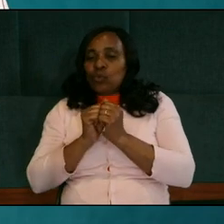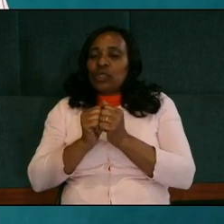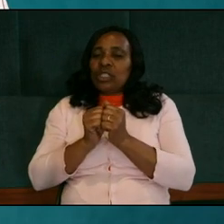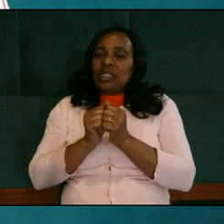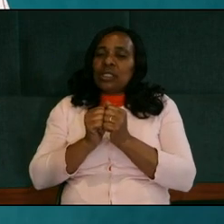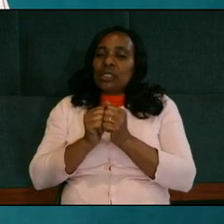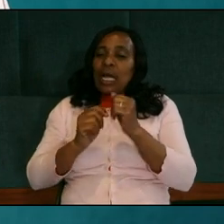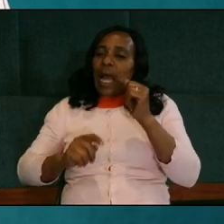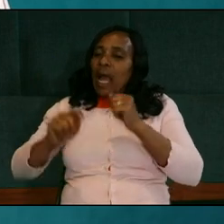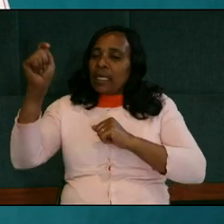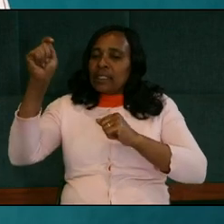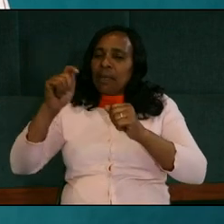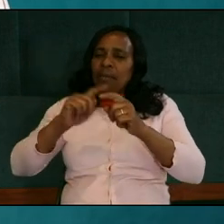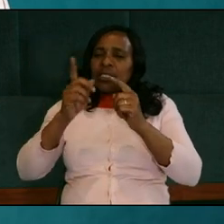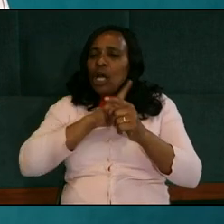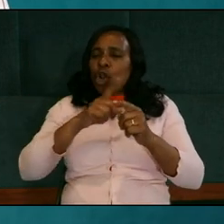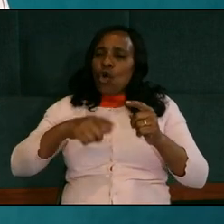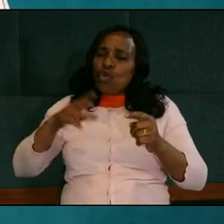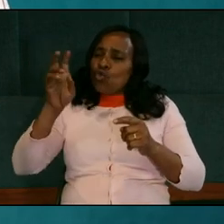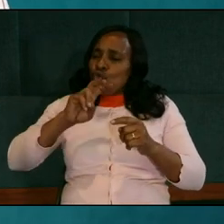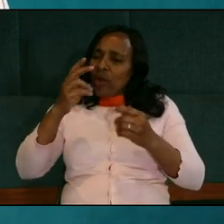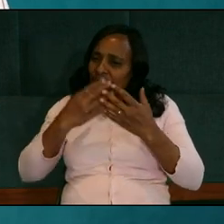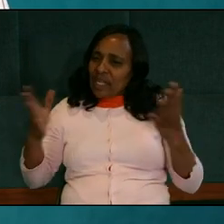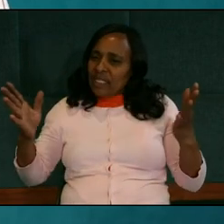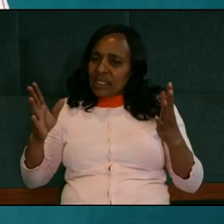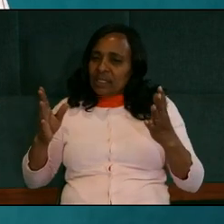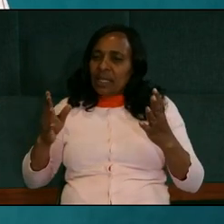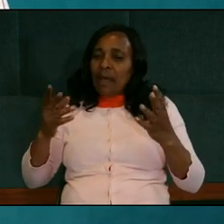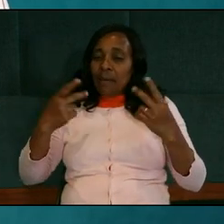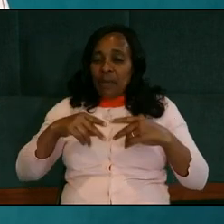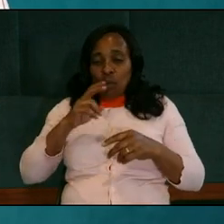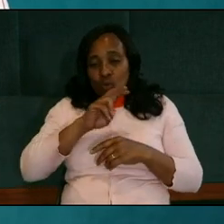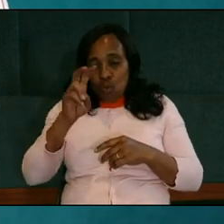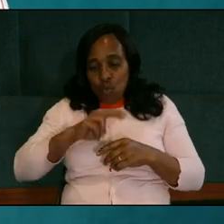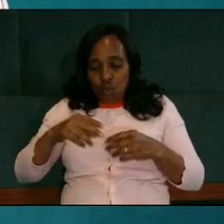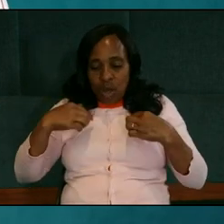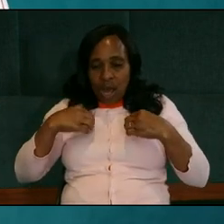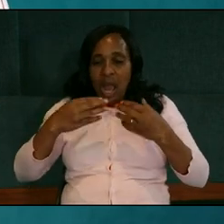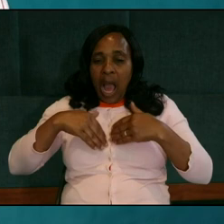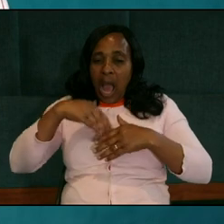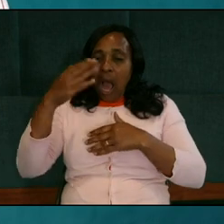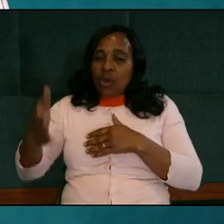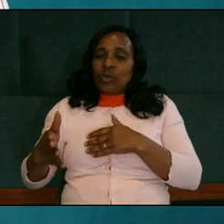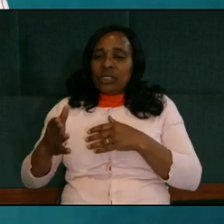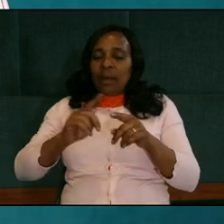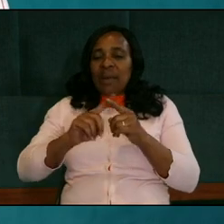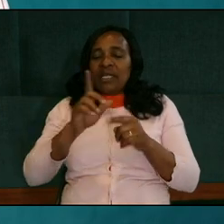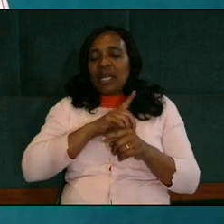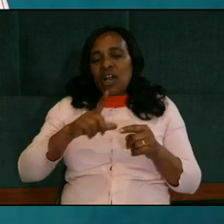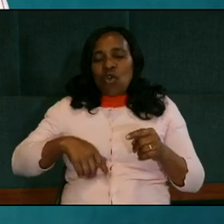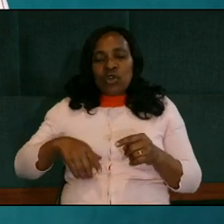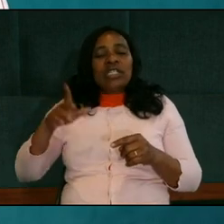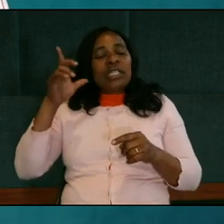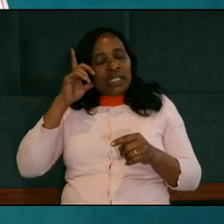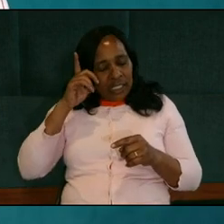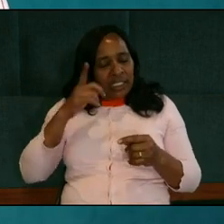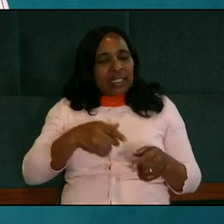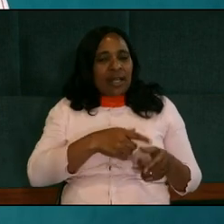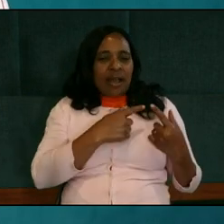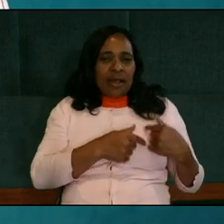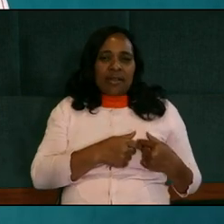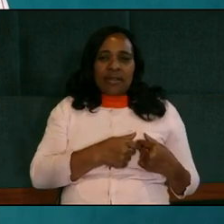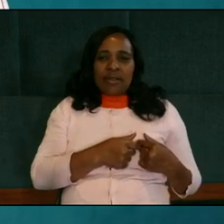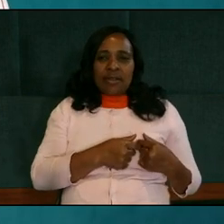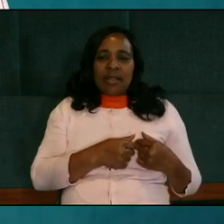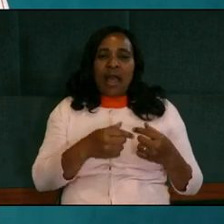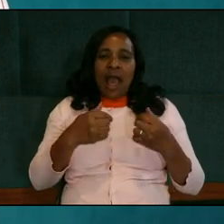at the things people look at. People look at the outward appearance, but the Lord looks at the heart." Jesse had